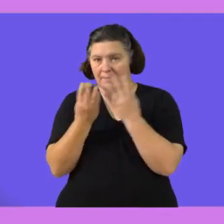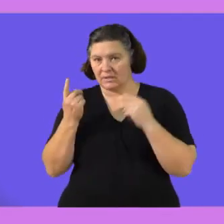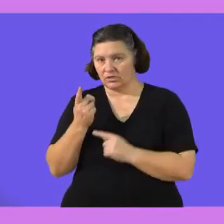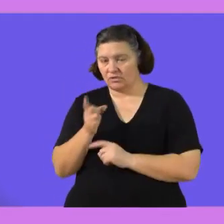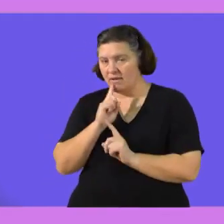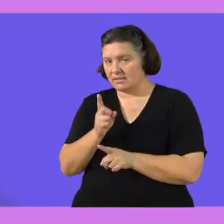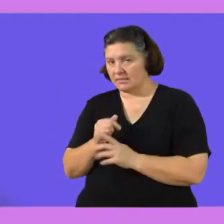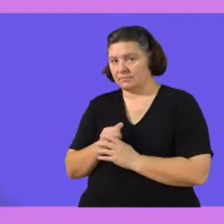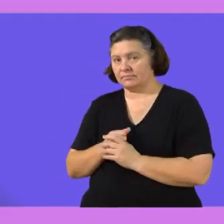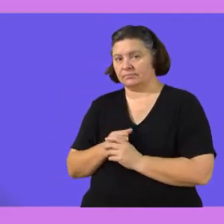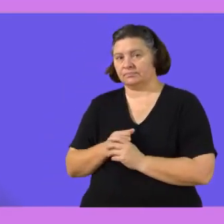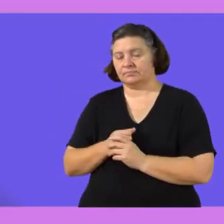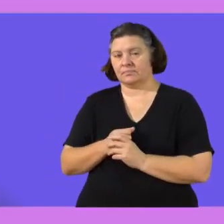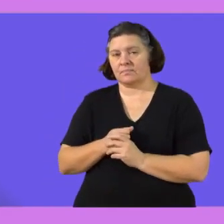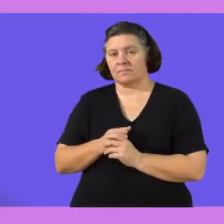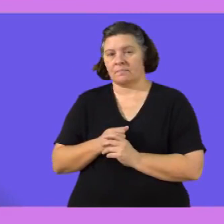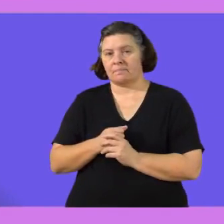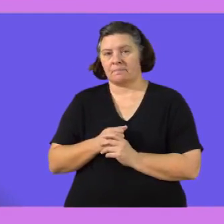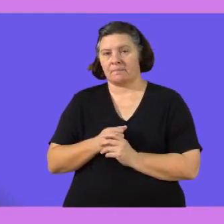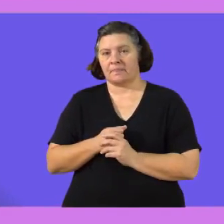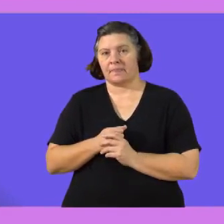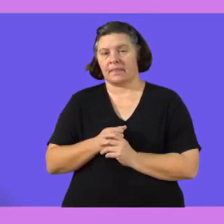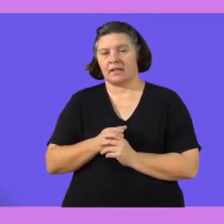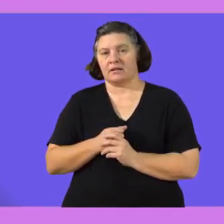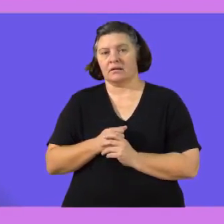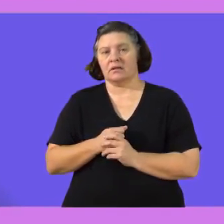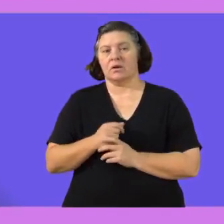1.3594. This gives us an amount of